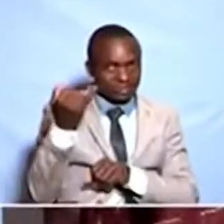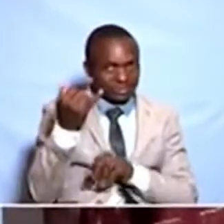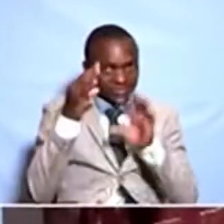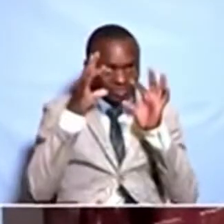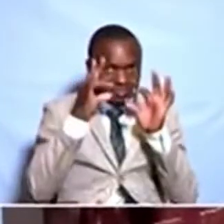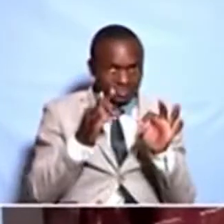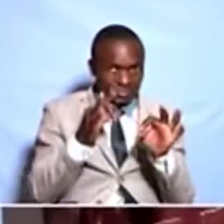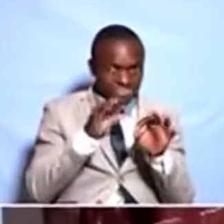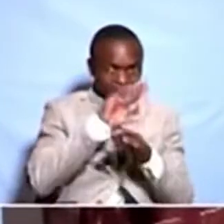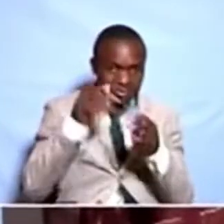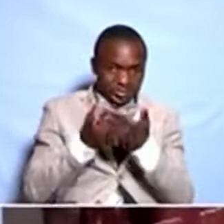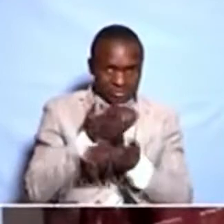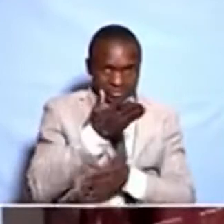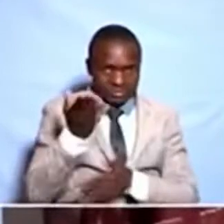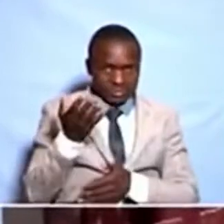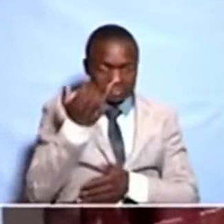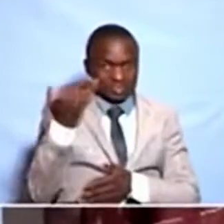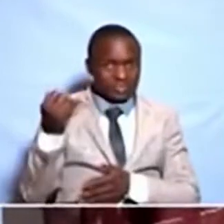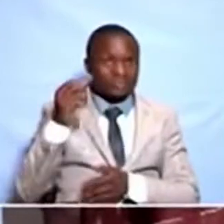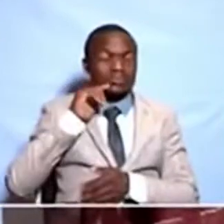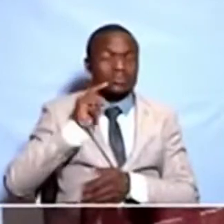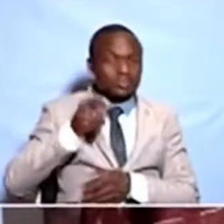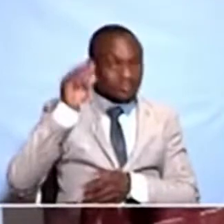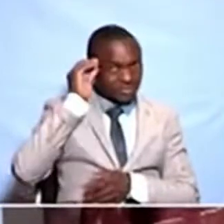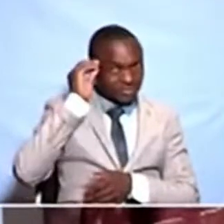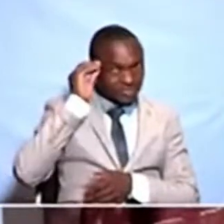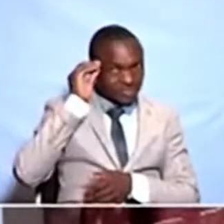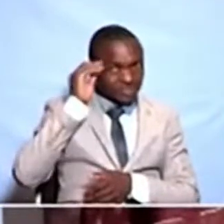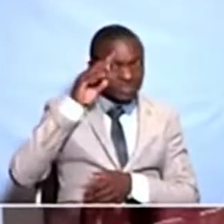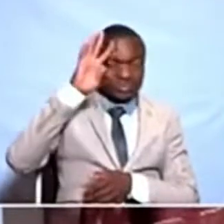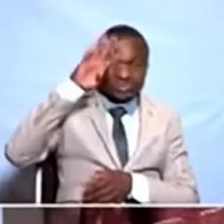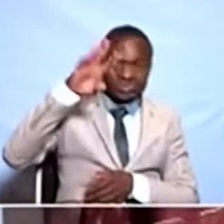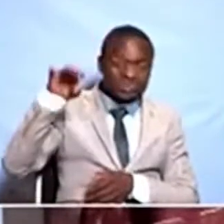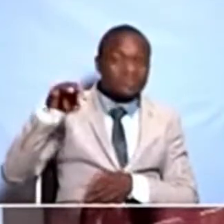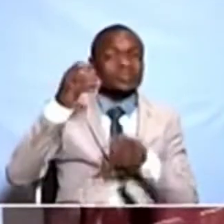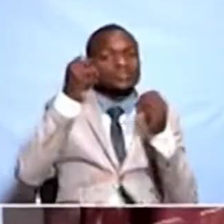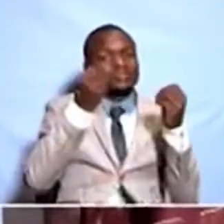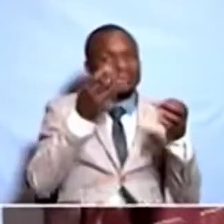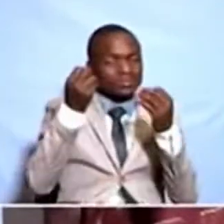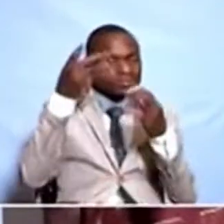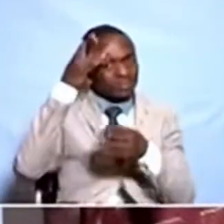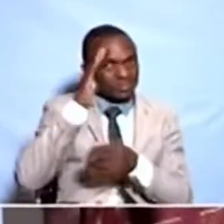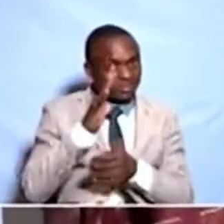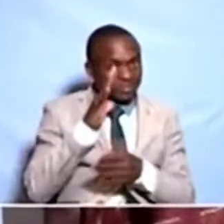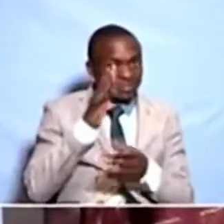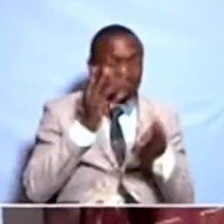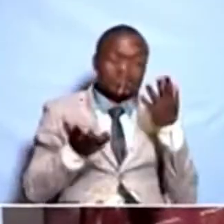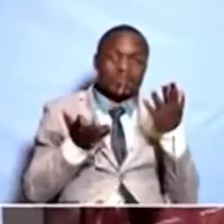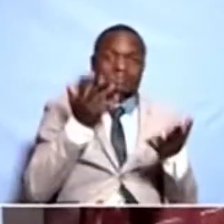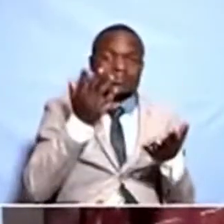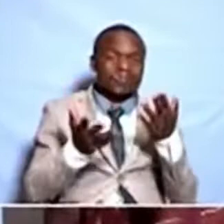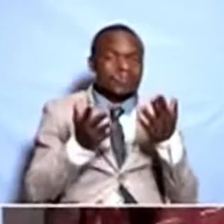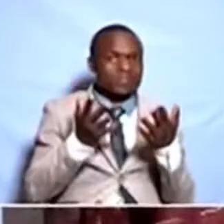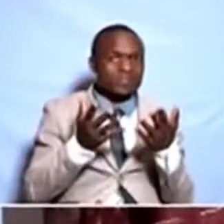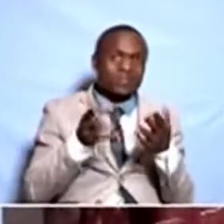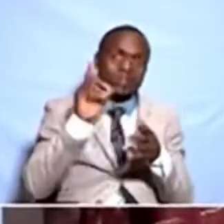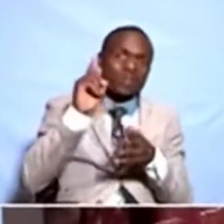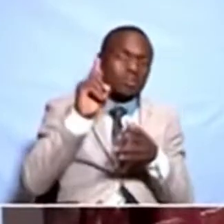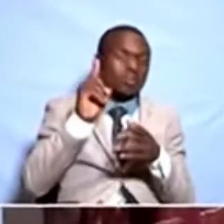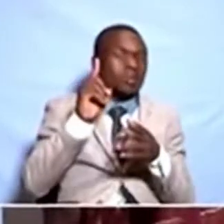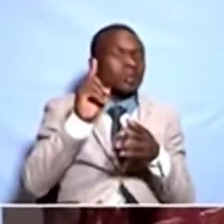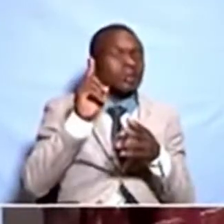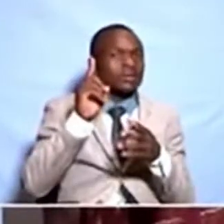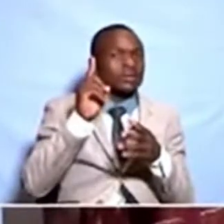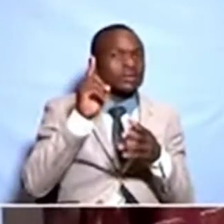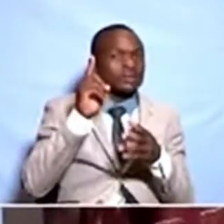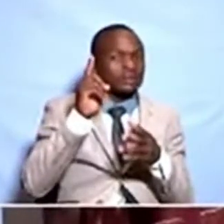all such issues will be noted, that the color is multiple color or the major color being this color. So